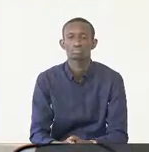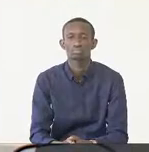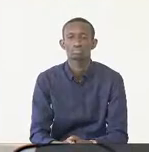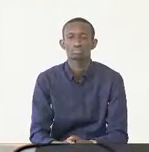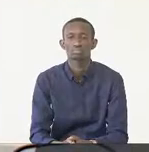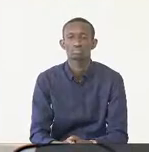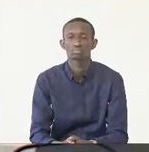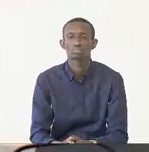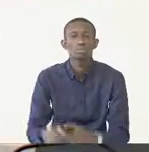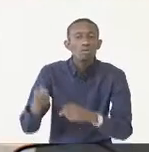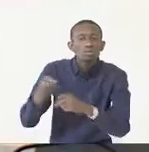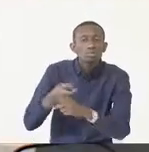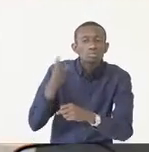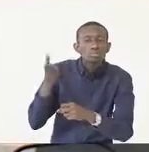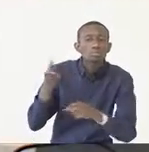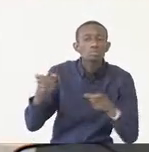the coordinate